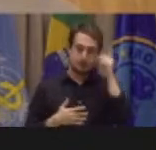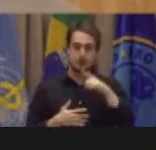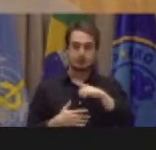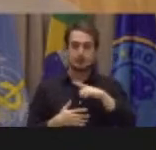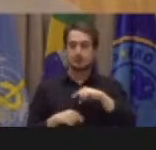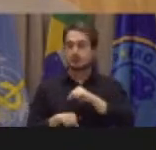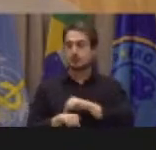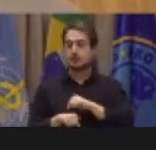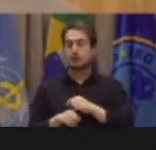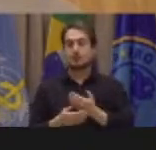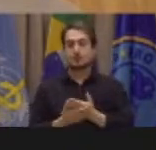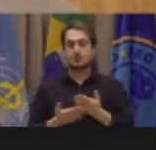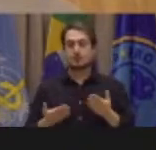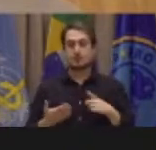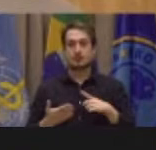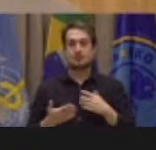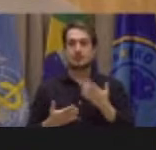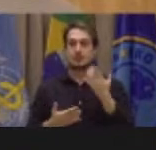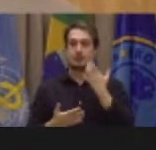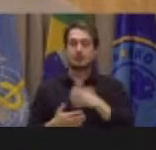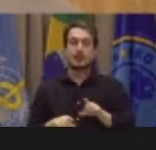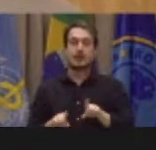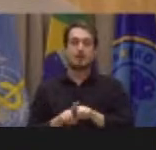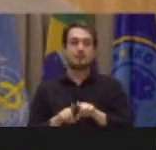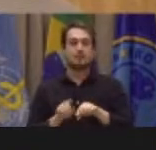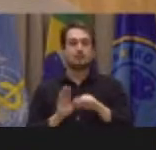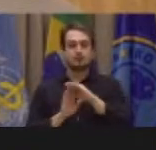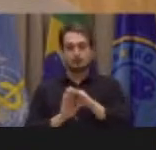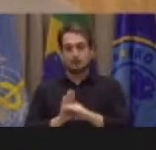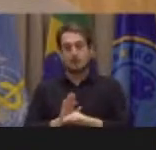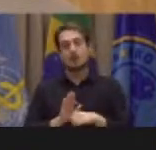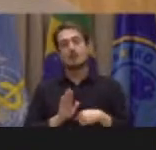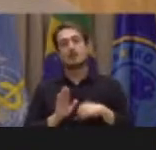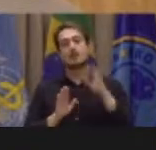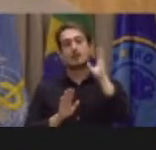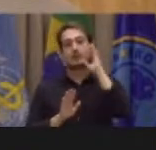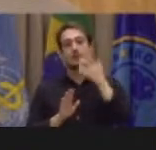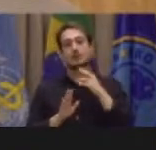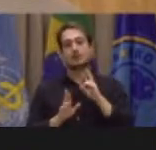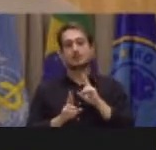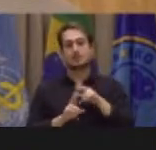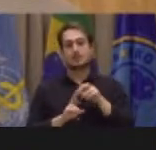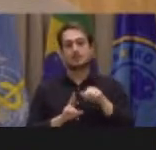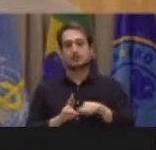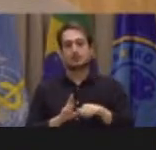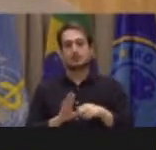people think also about innovation that we are not even thinking about